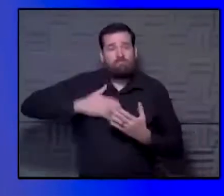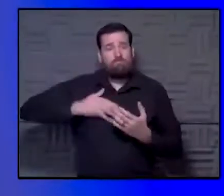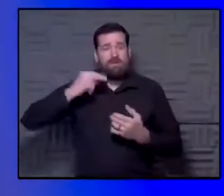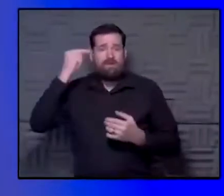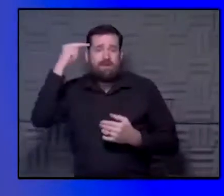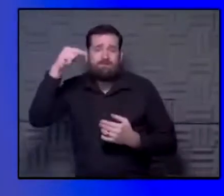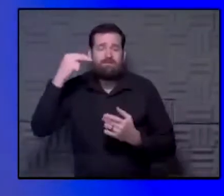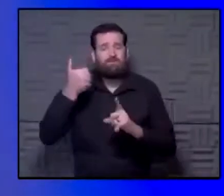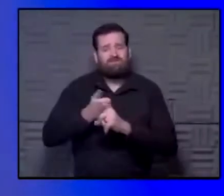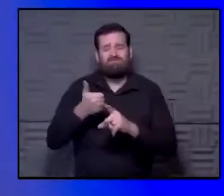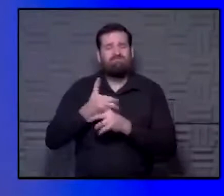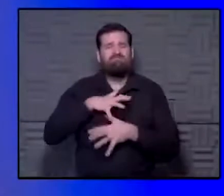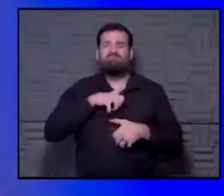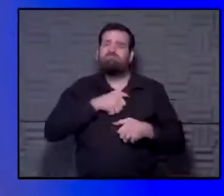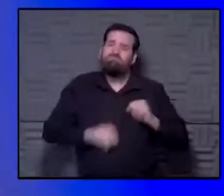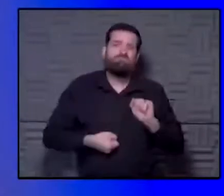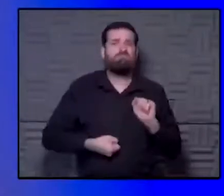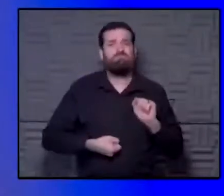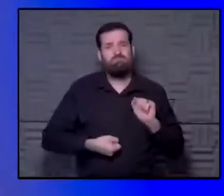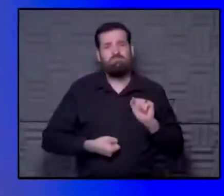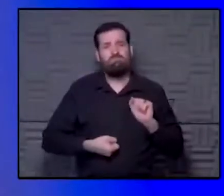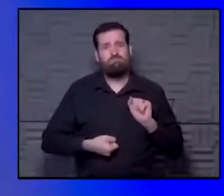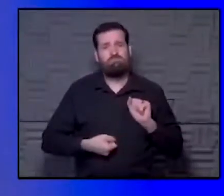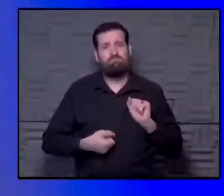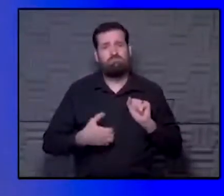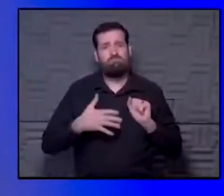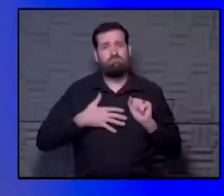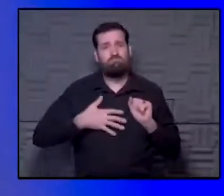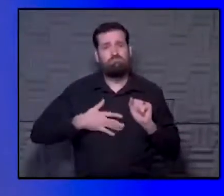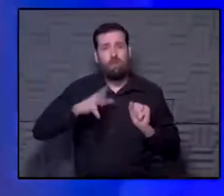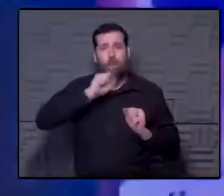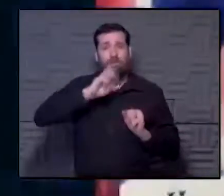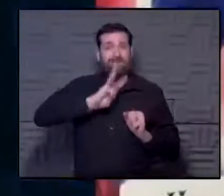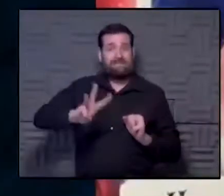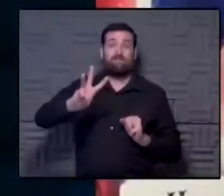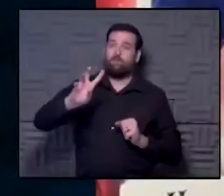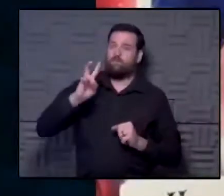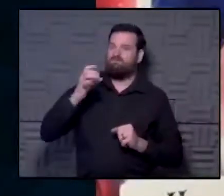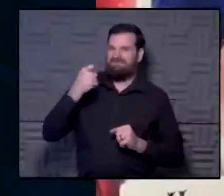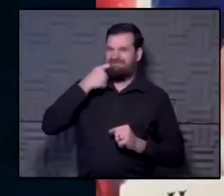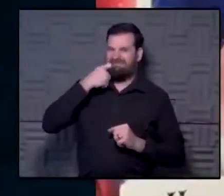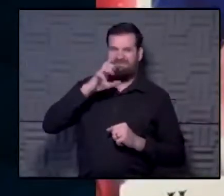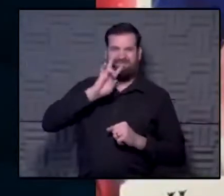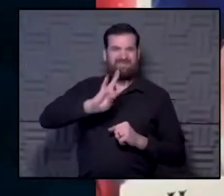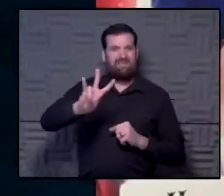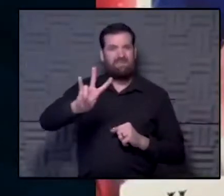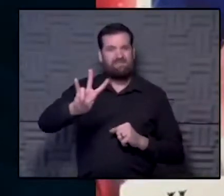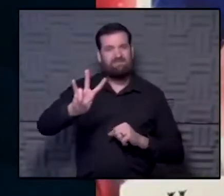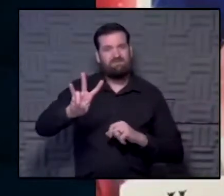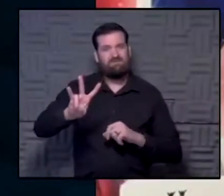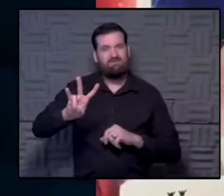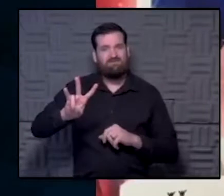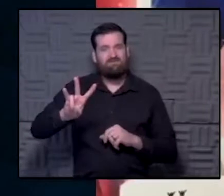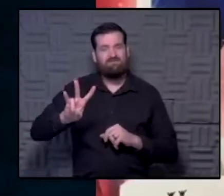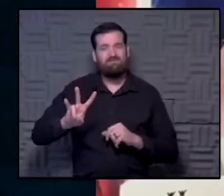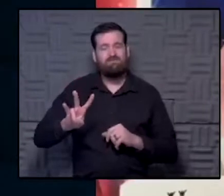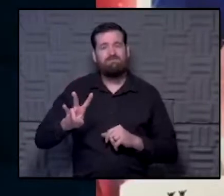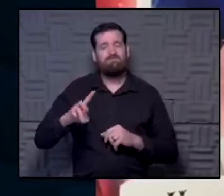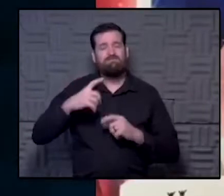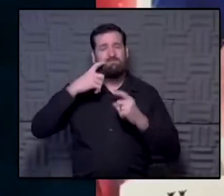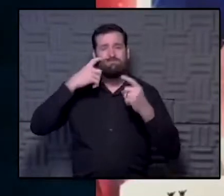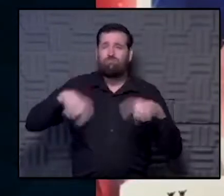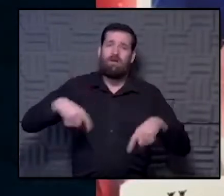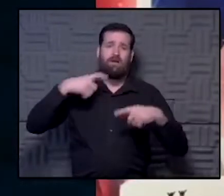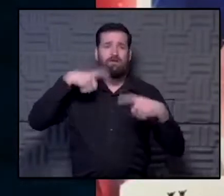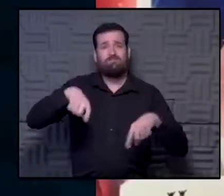They're devastated. My 6-year-old, he's now 7. He just turned 7, cries every